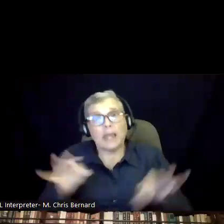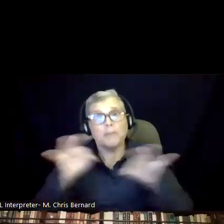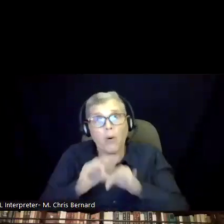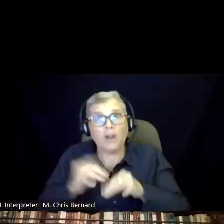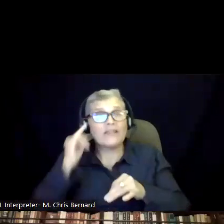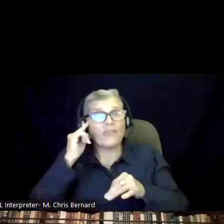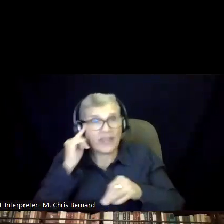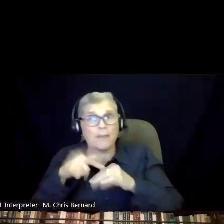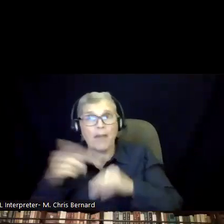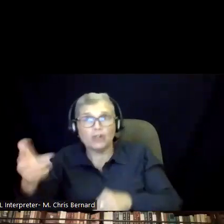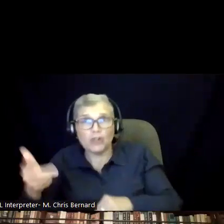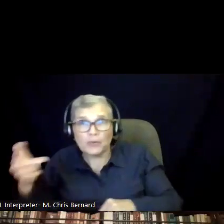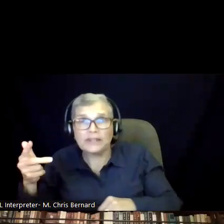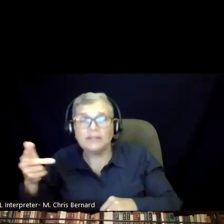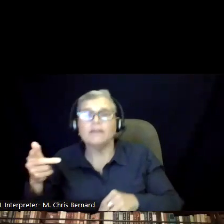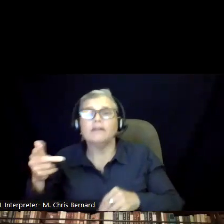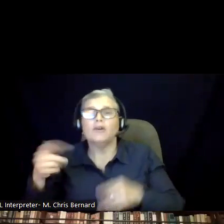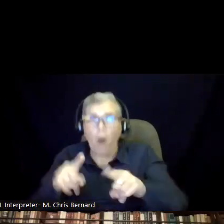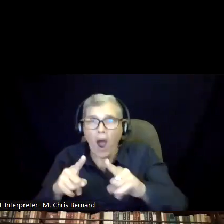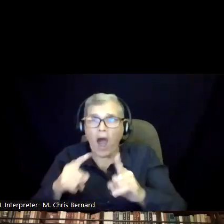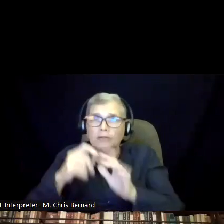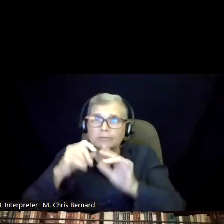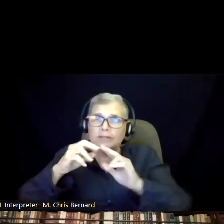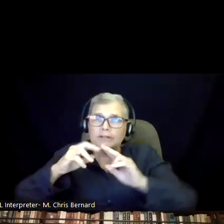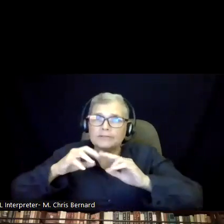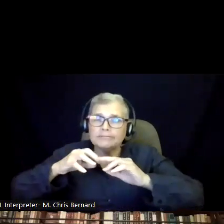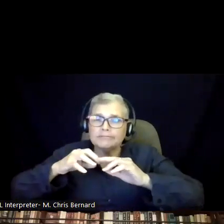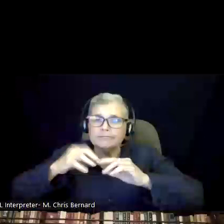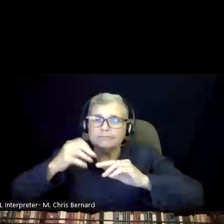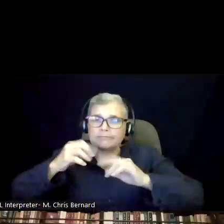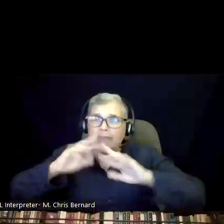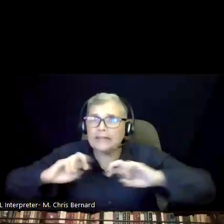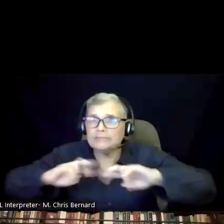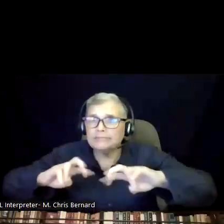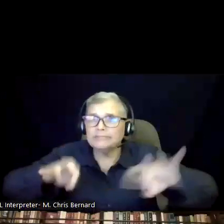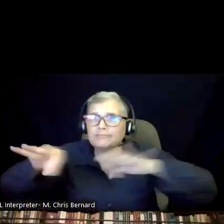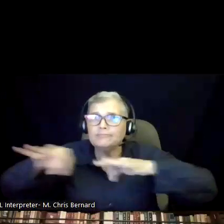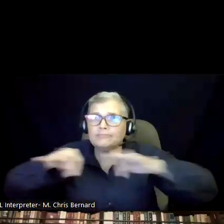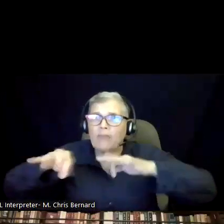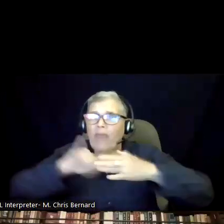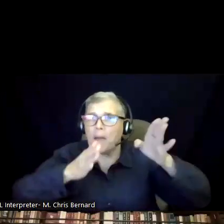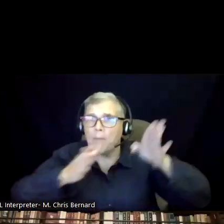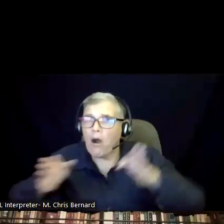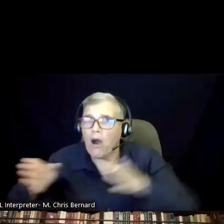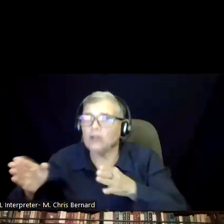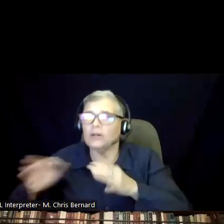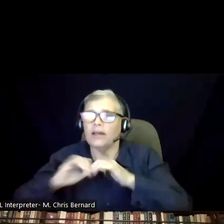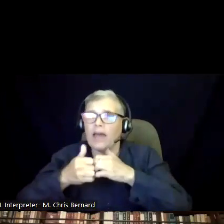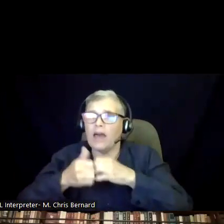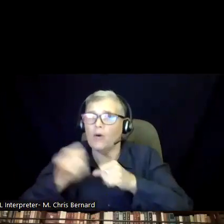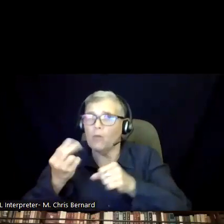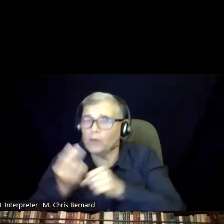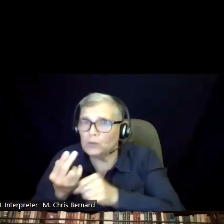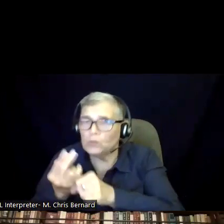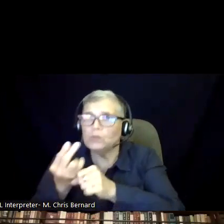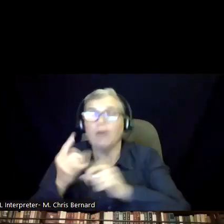model, and hopefully we get into some more conversation here later about what the model is, and how we ought to use it. But